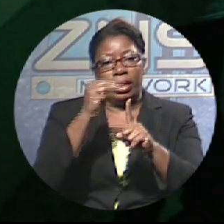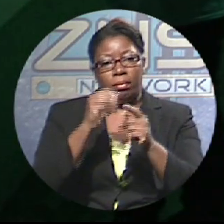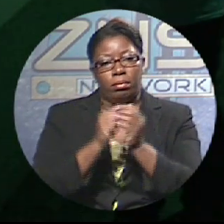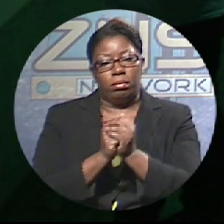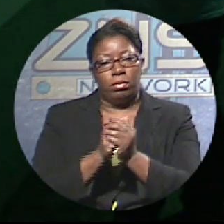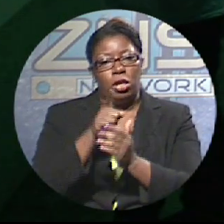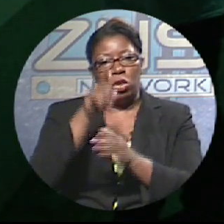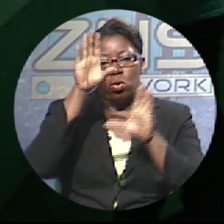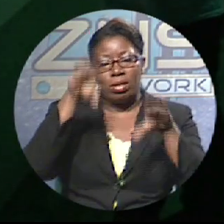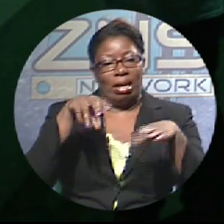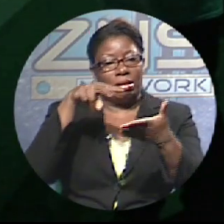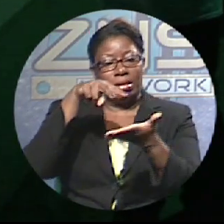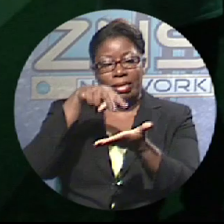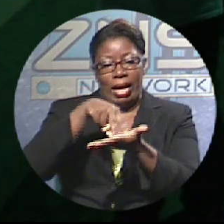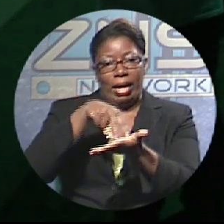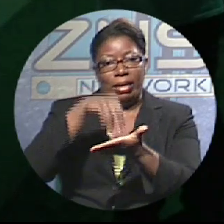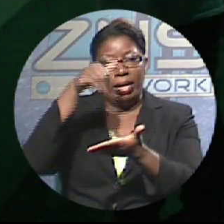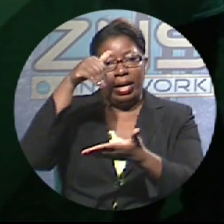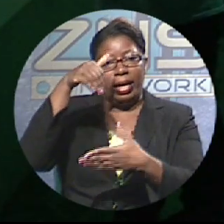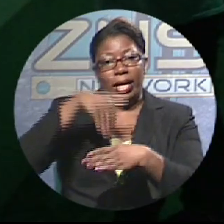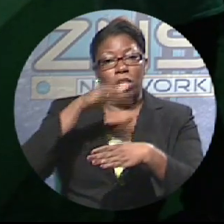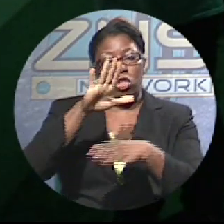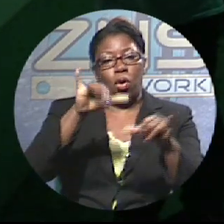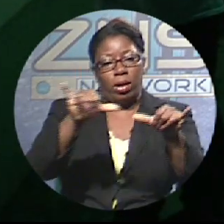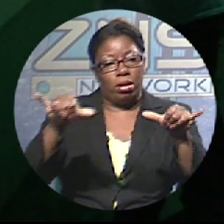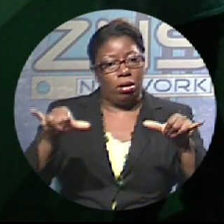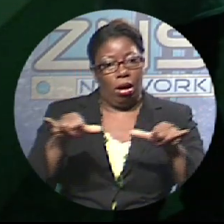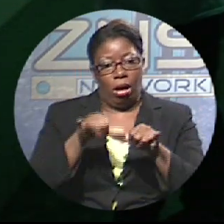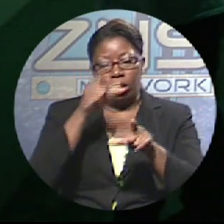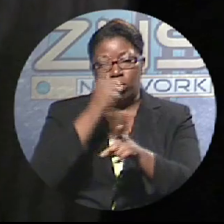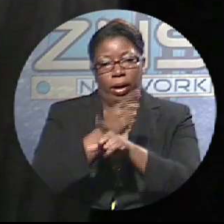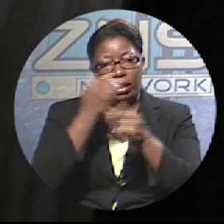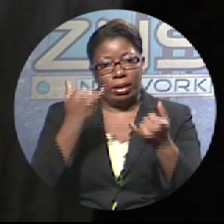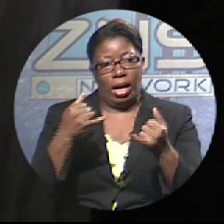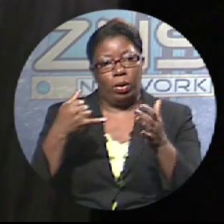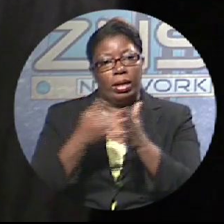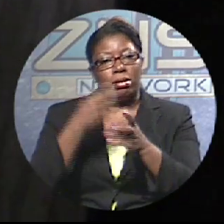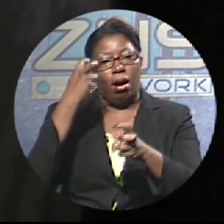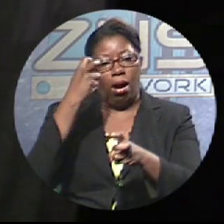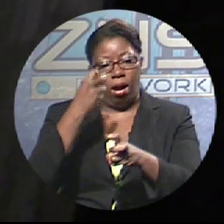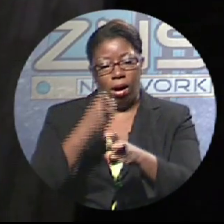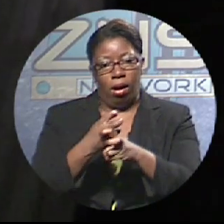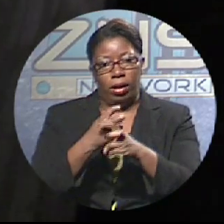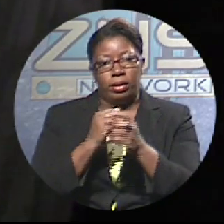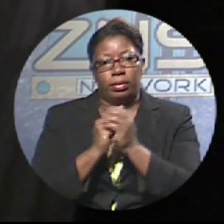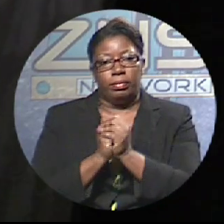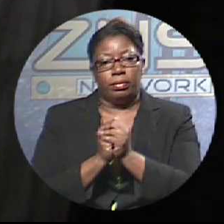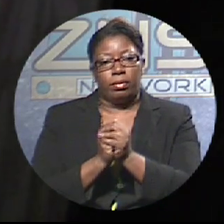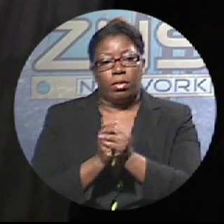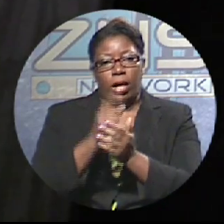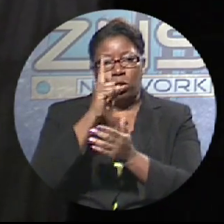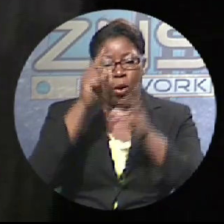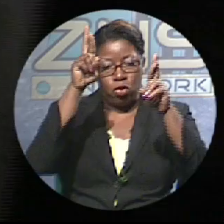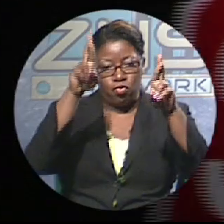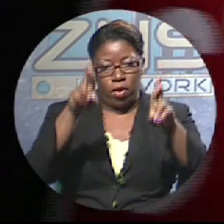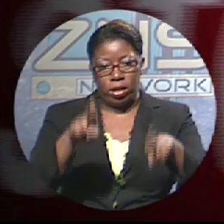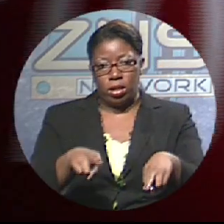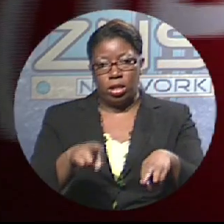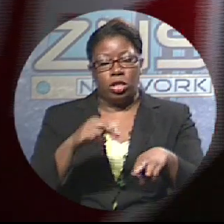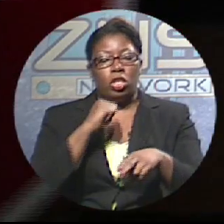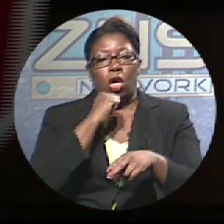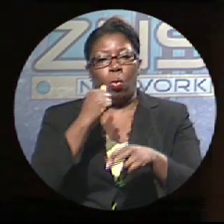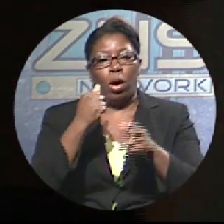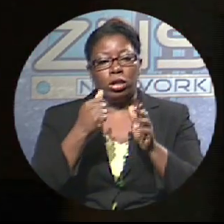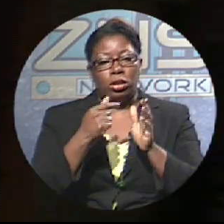now. You understand? Not even on your porch. It's hard. That's how one resident, who did not wish to appear on camera,